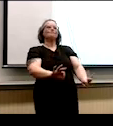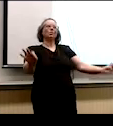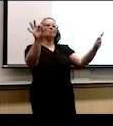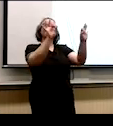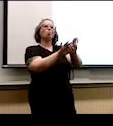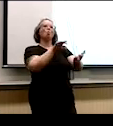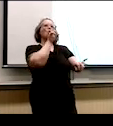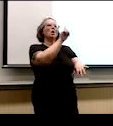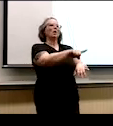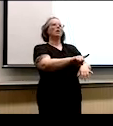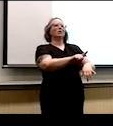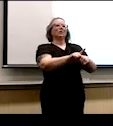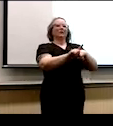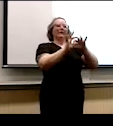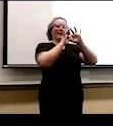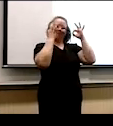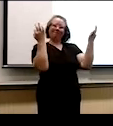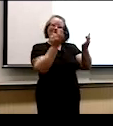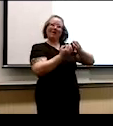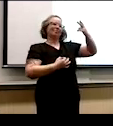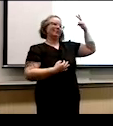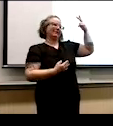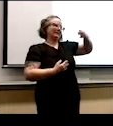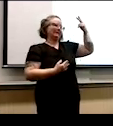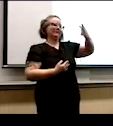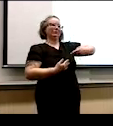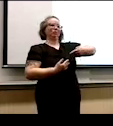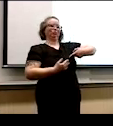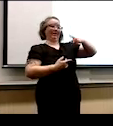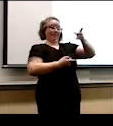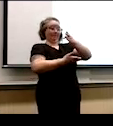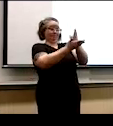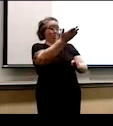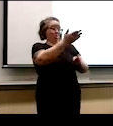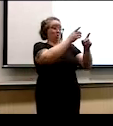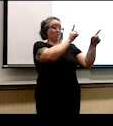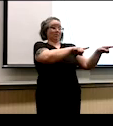hypertension? What's your B12 level? All the same. Yeah.